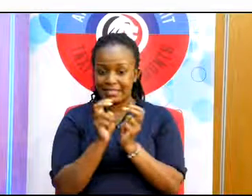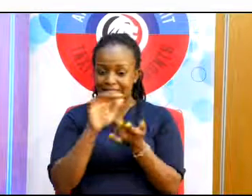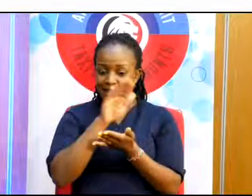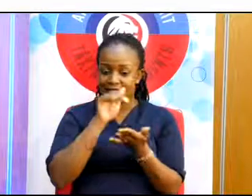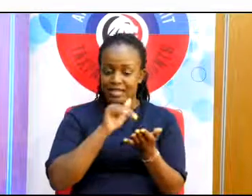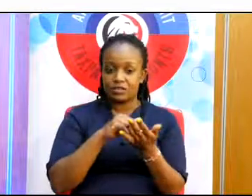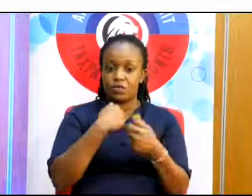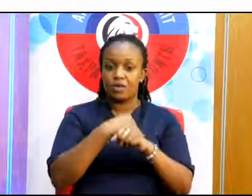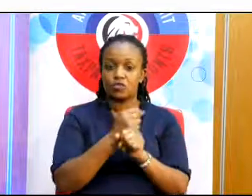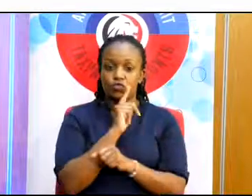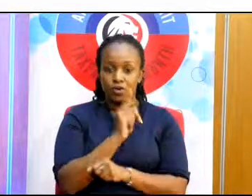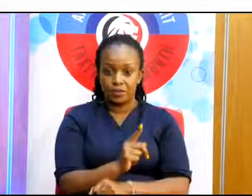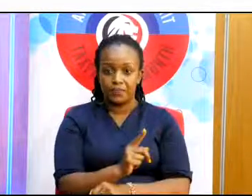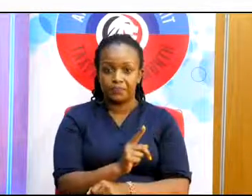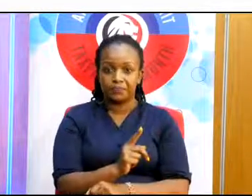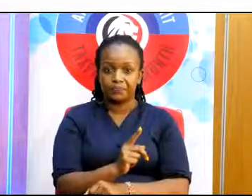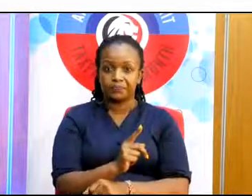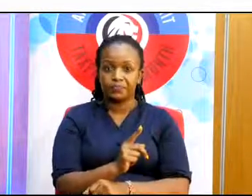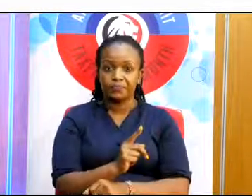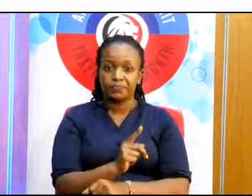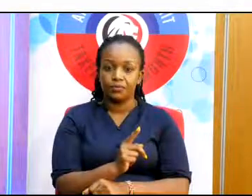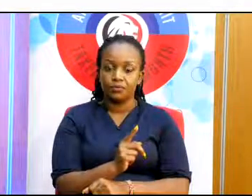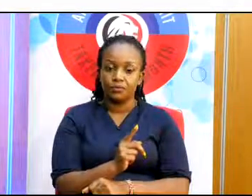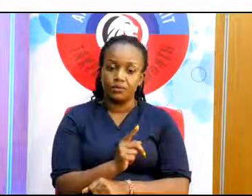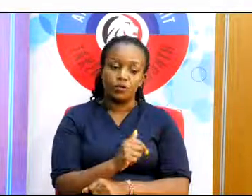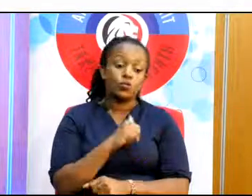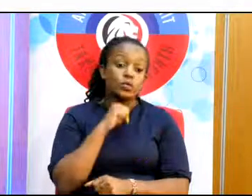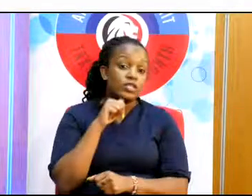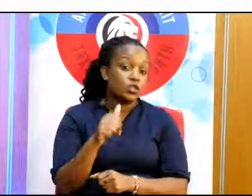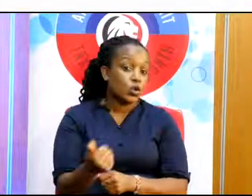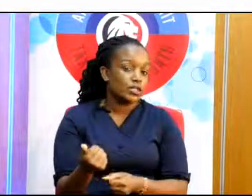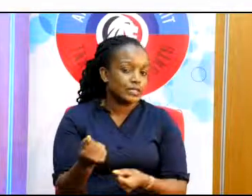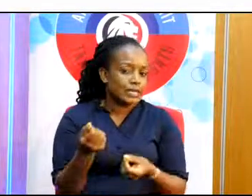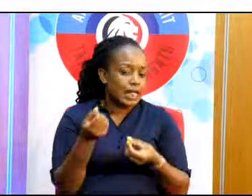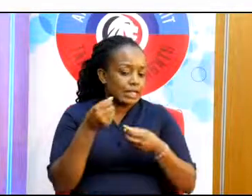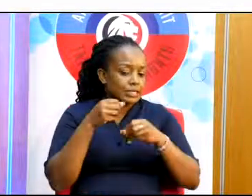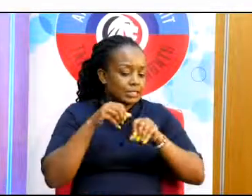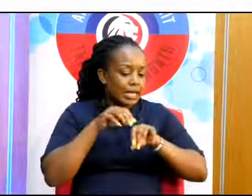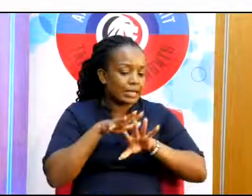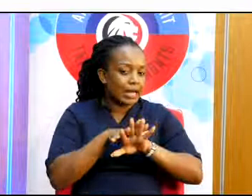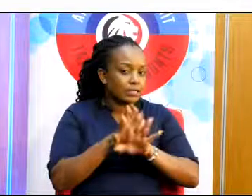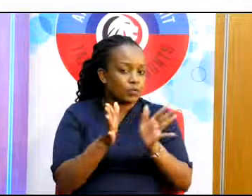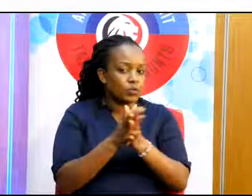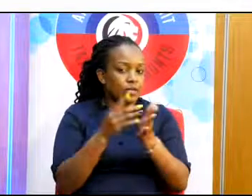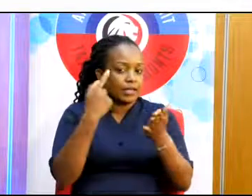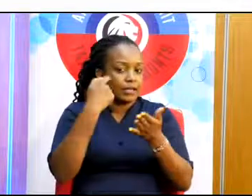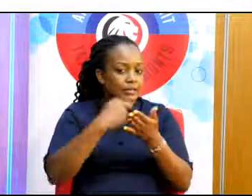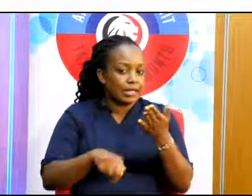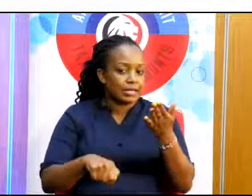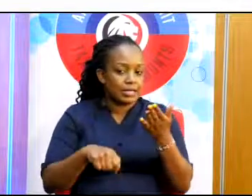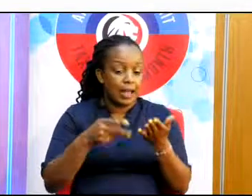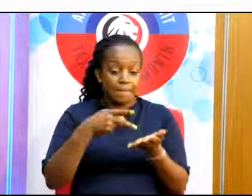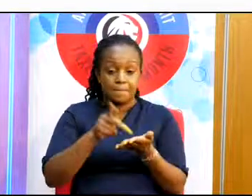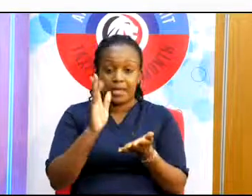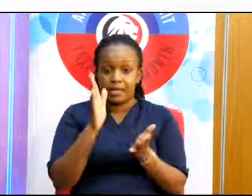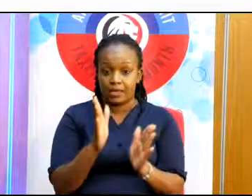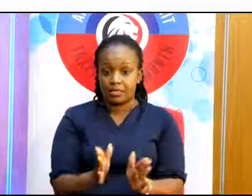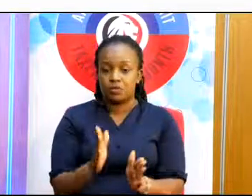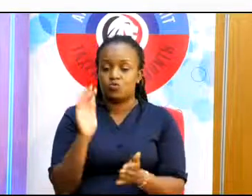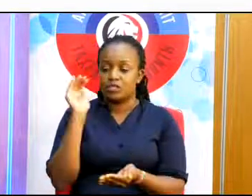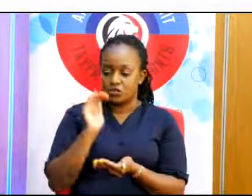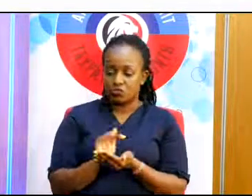ensure that we did not interact with the taxpayers. We reduced that contact.